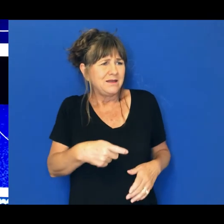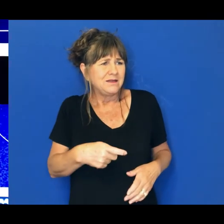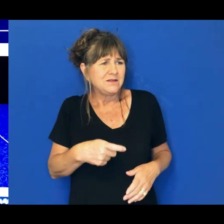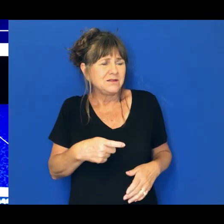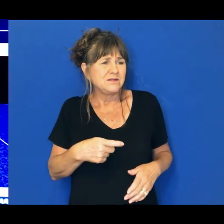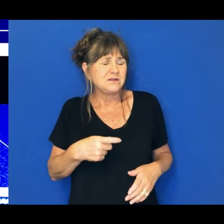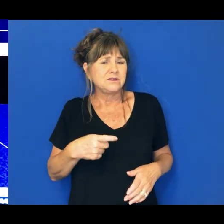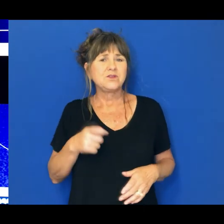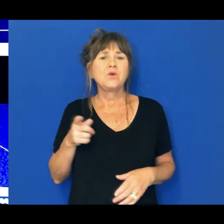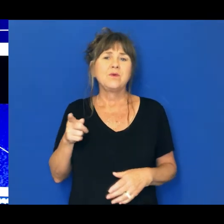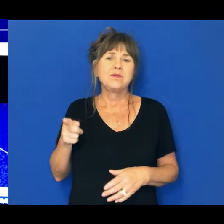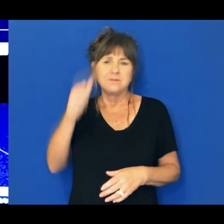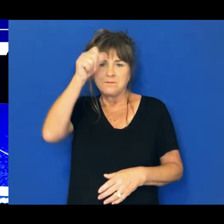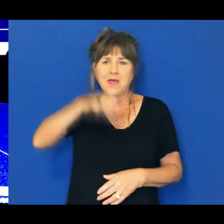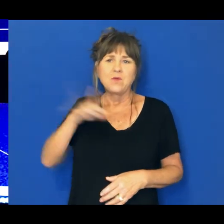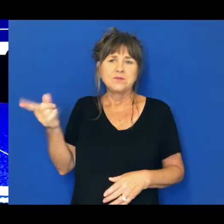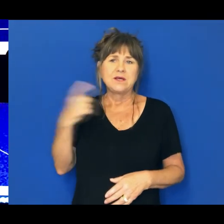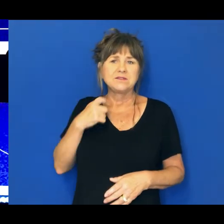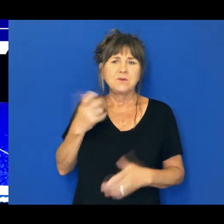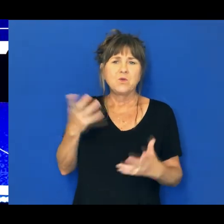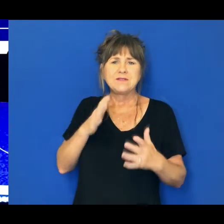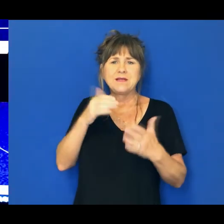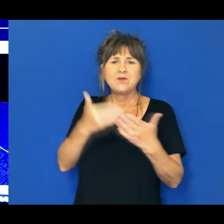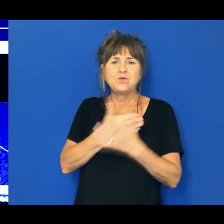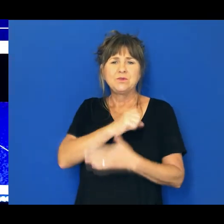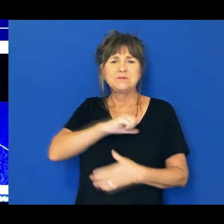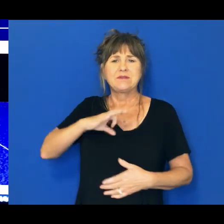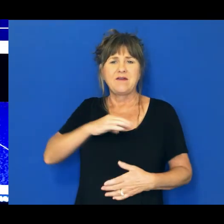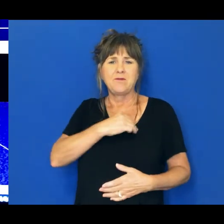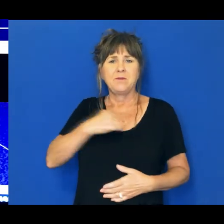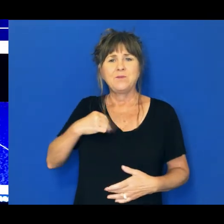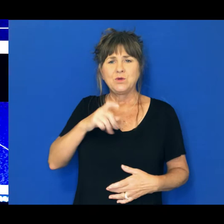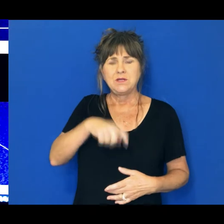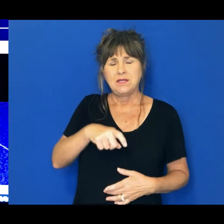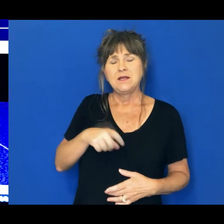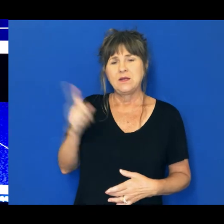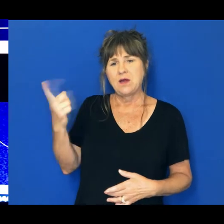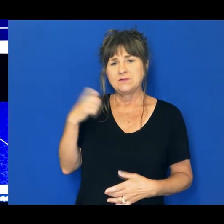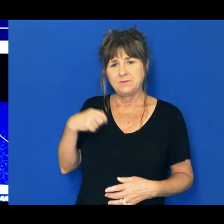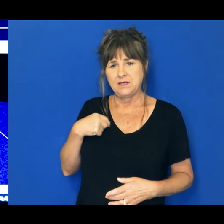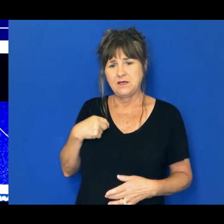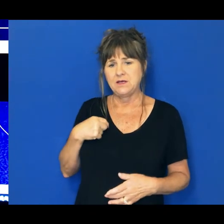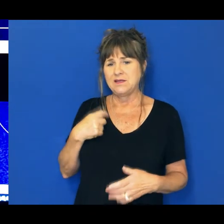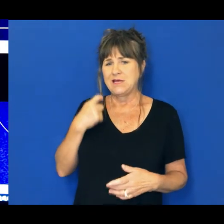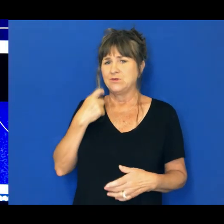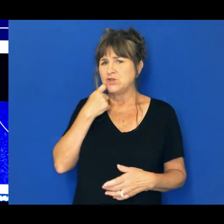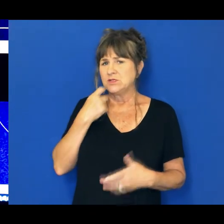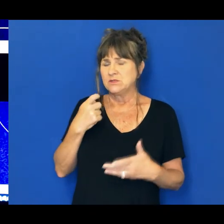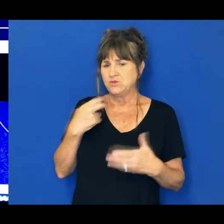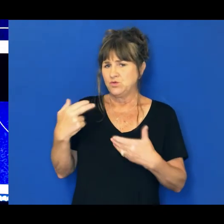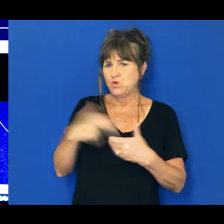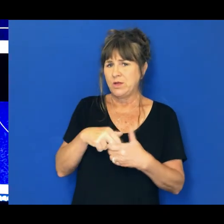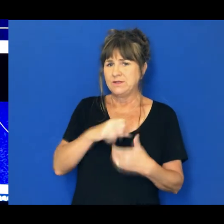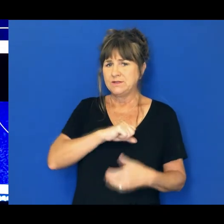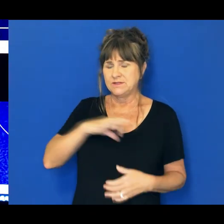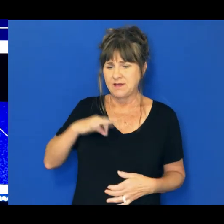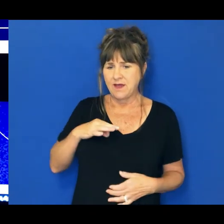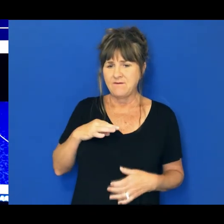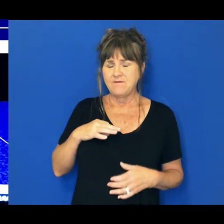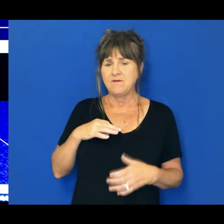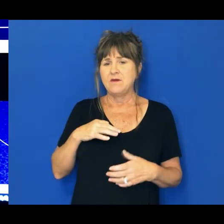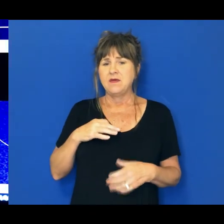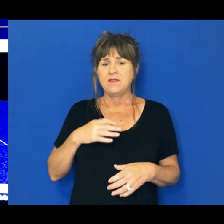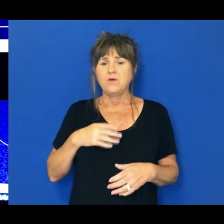asking me, "Travis, what do they need?" And they were new to the staff and they had come to church and started working here, and it was going to be